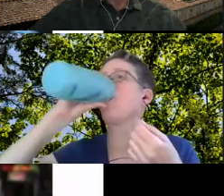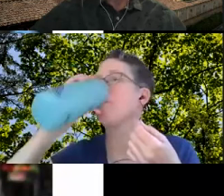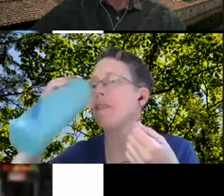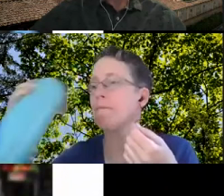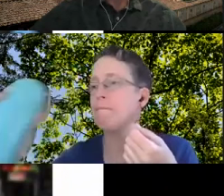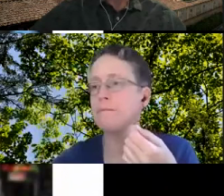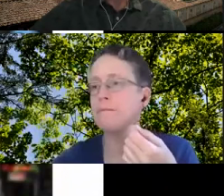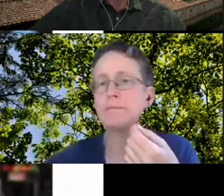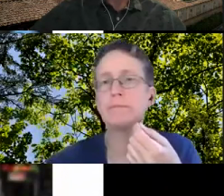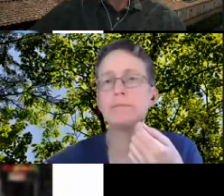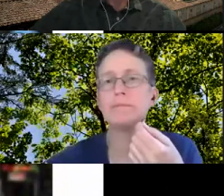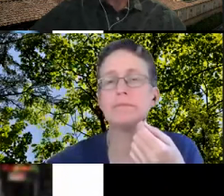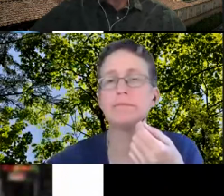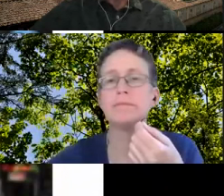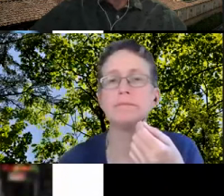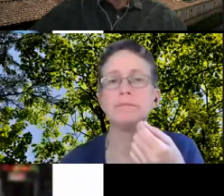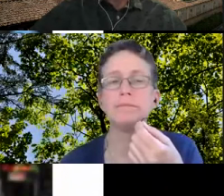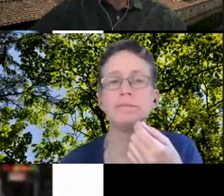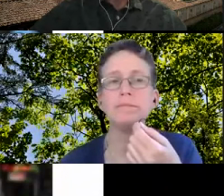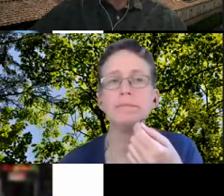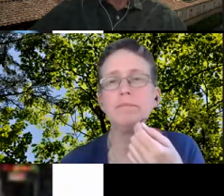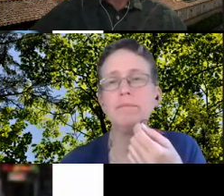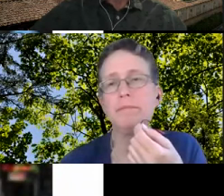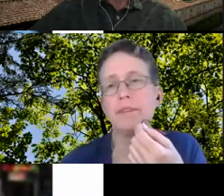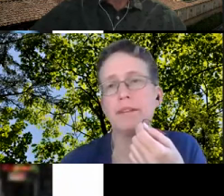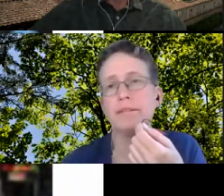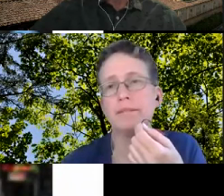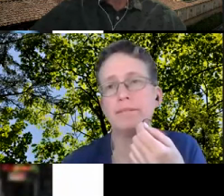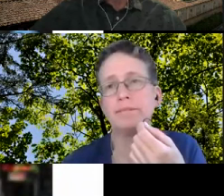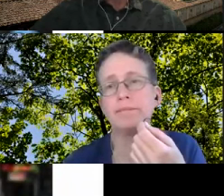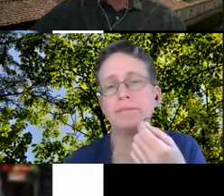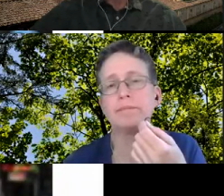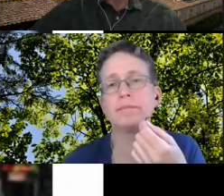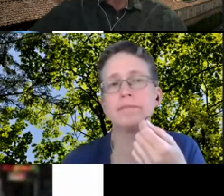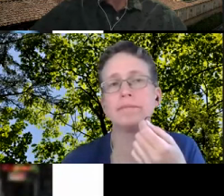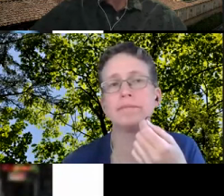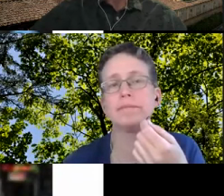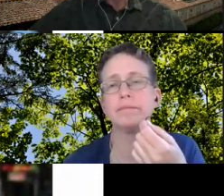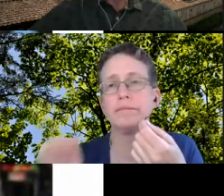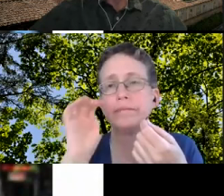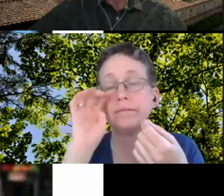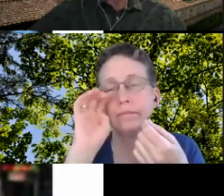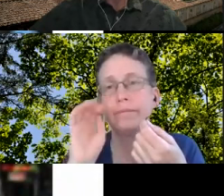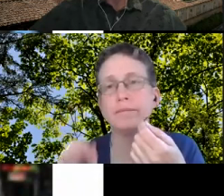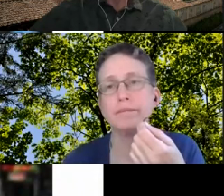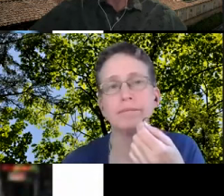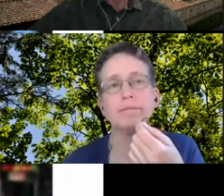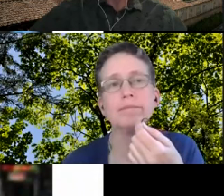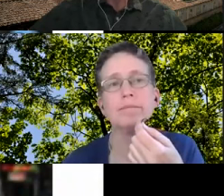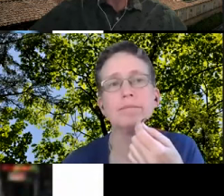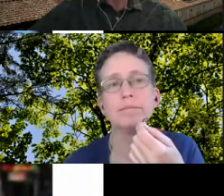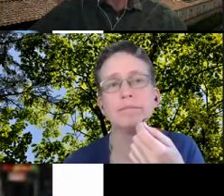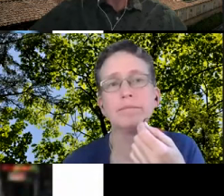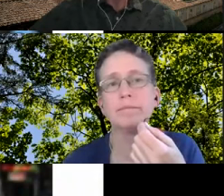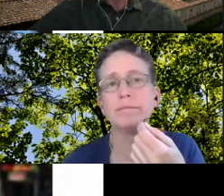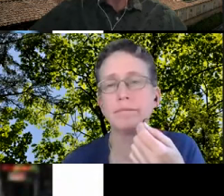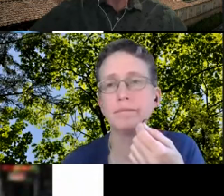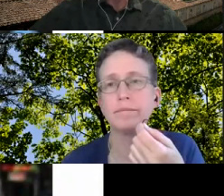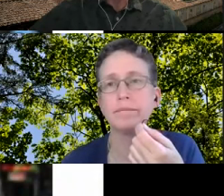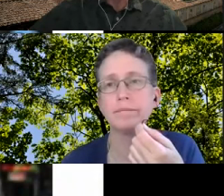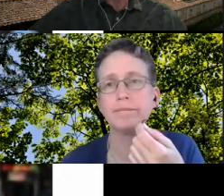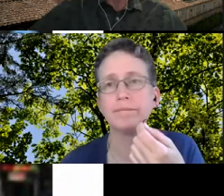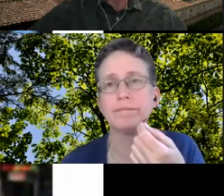in our backyard of people really building that trust in community groups and